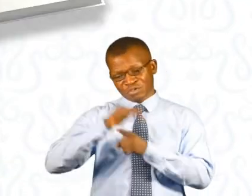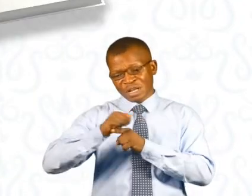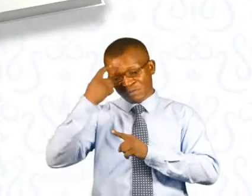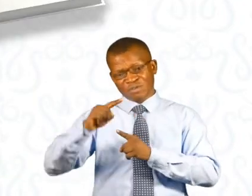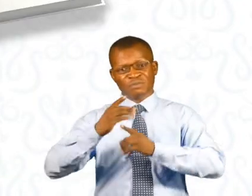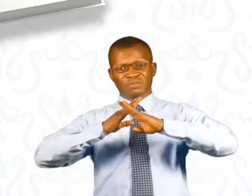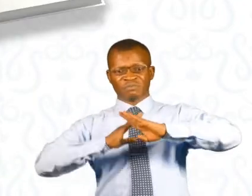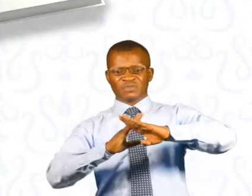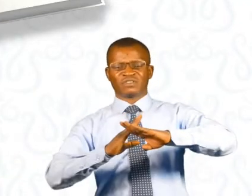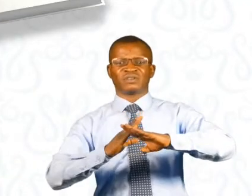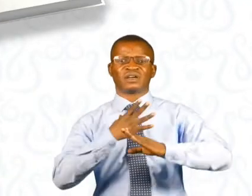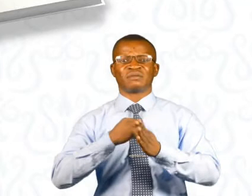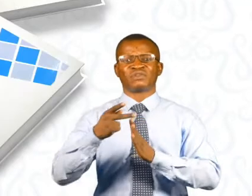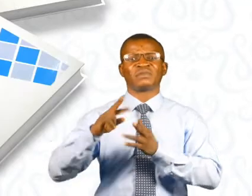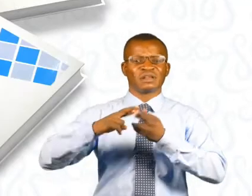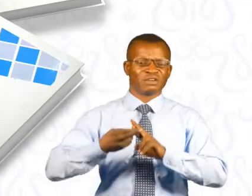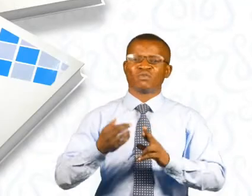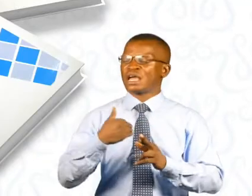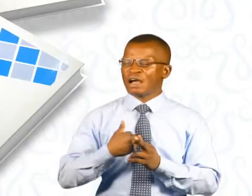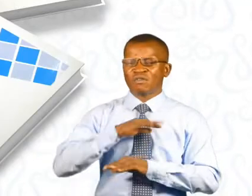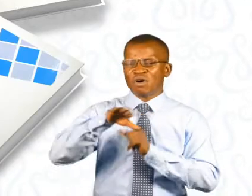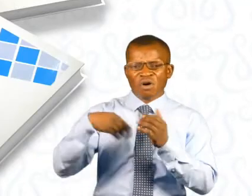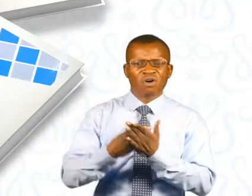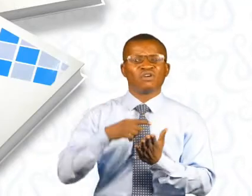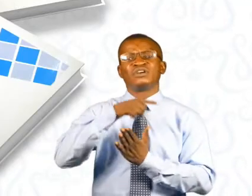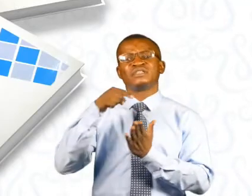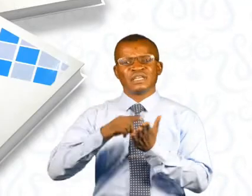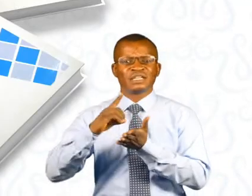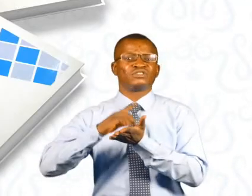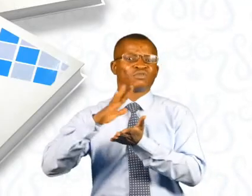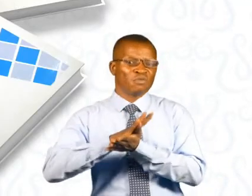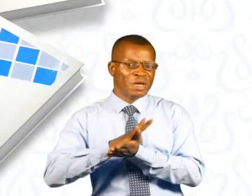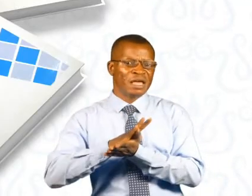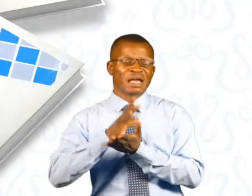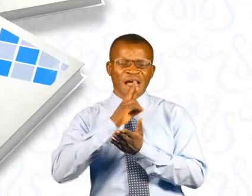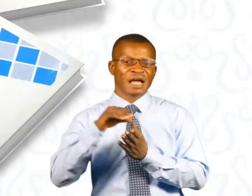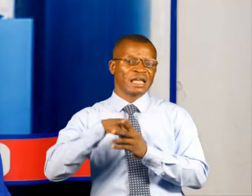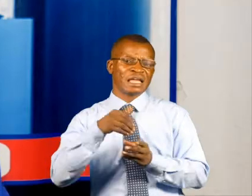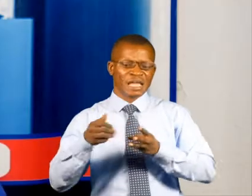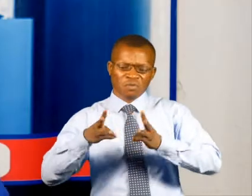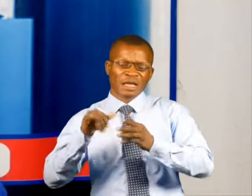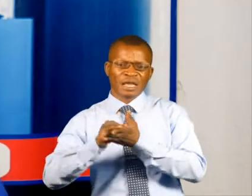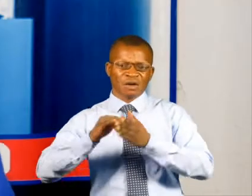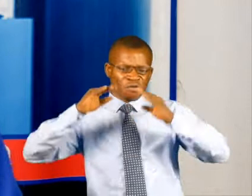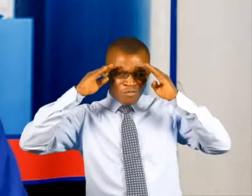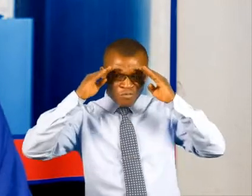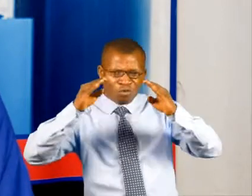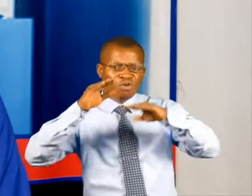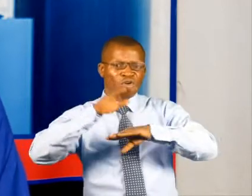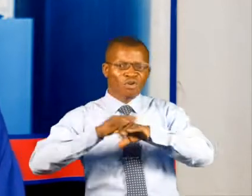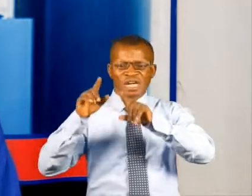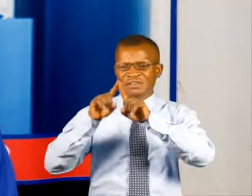for prevention and public relations. And we have all of this. So these documents are such that